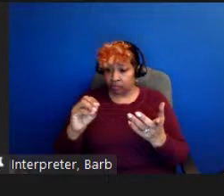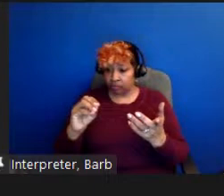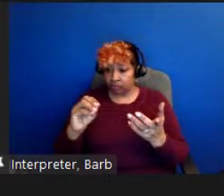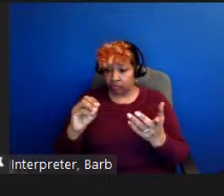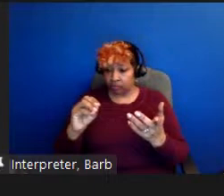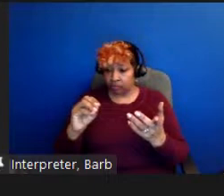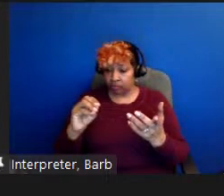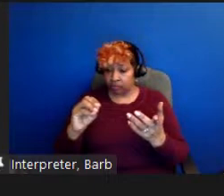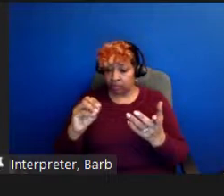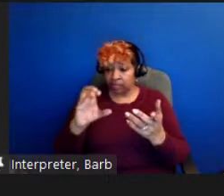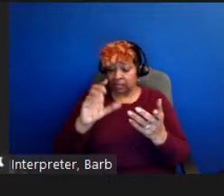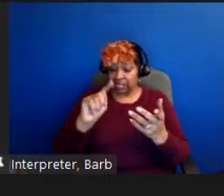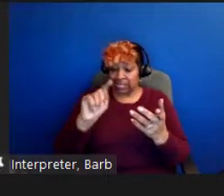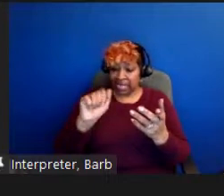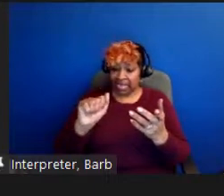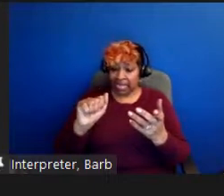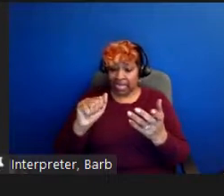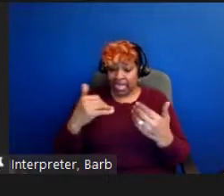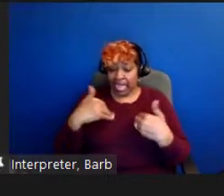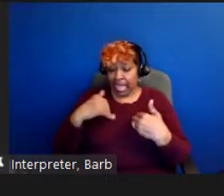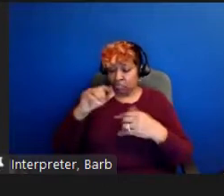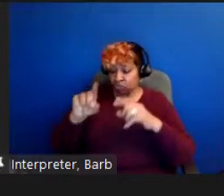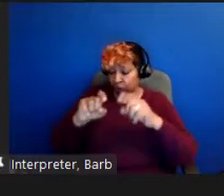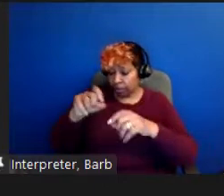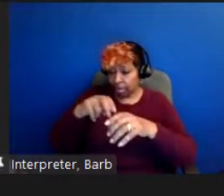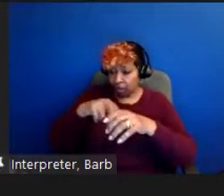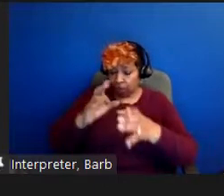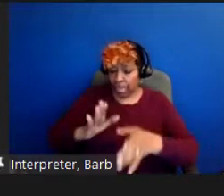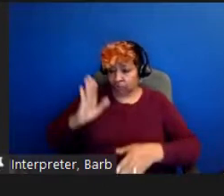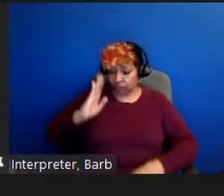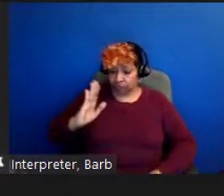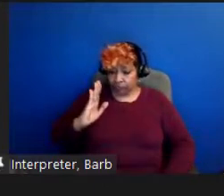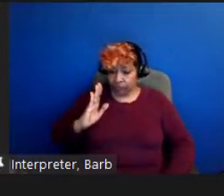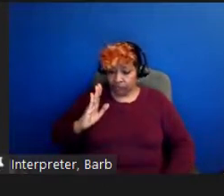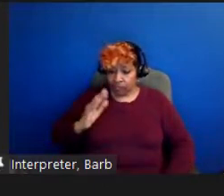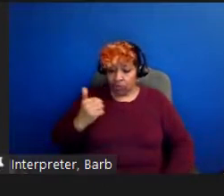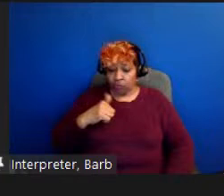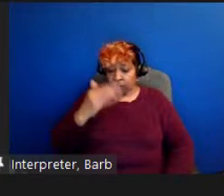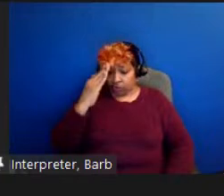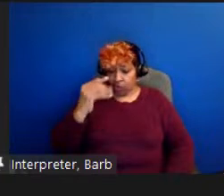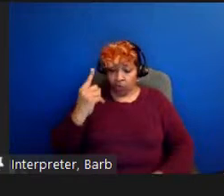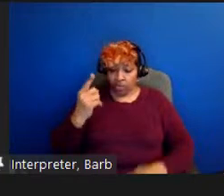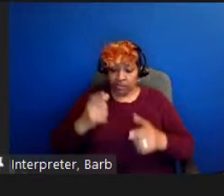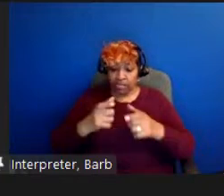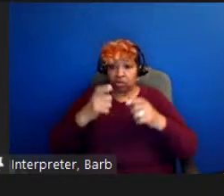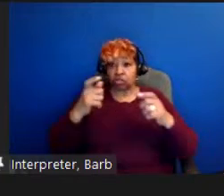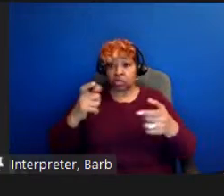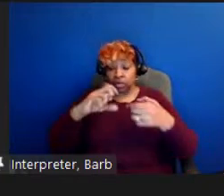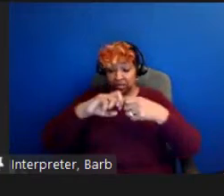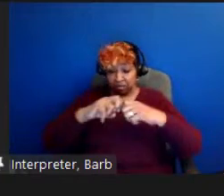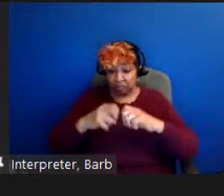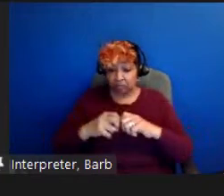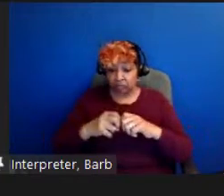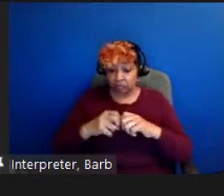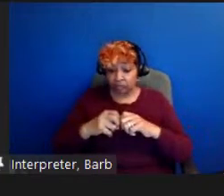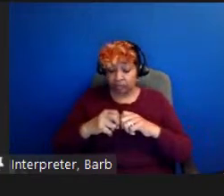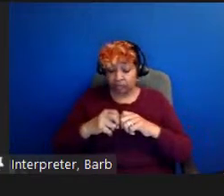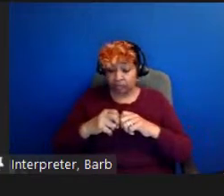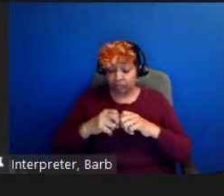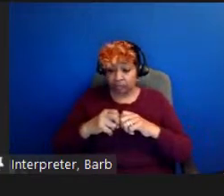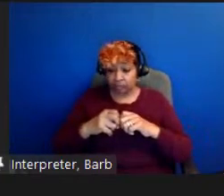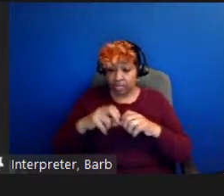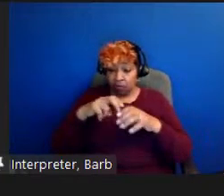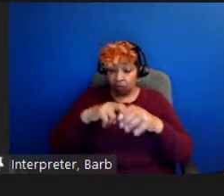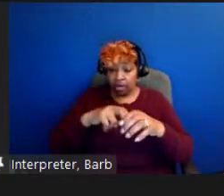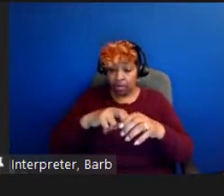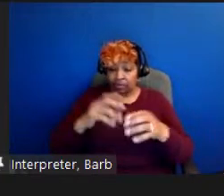So CTA has surveyed our ridership in the past. We know one of the larger issues that ridership